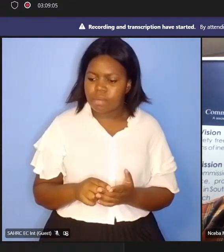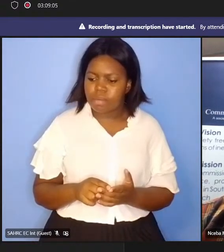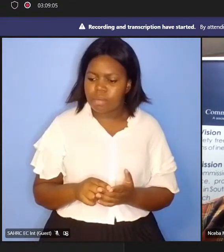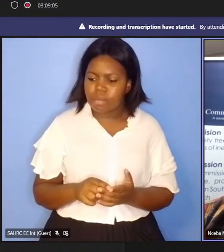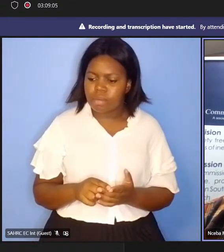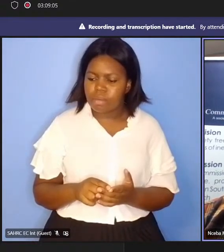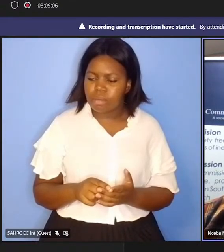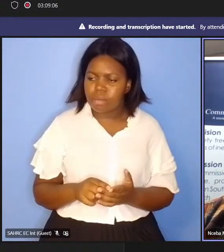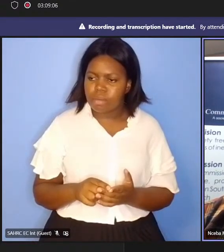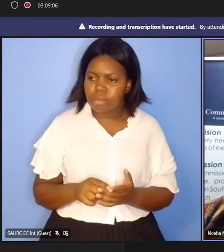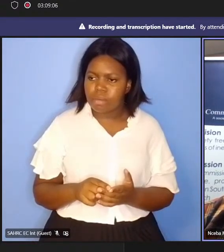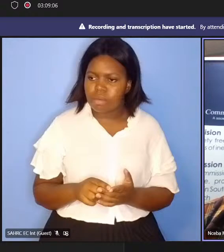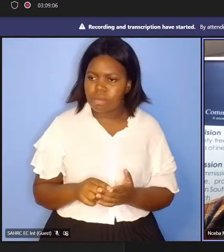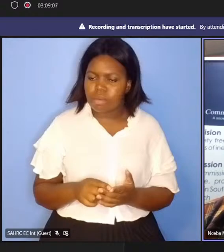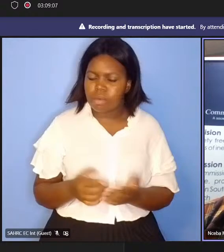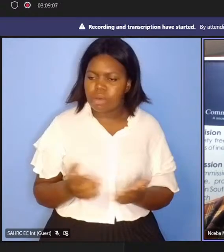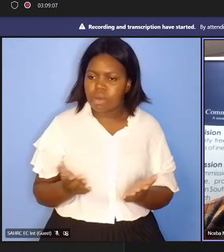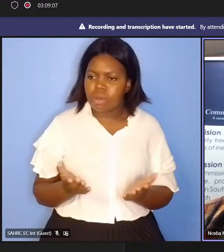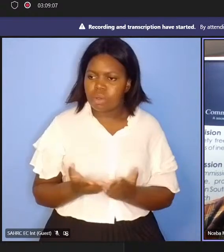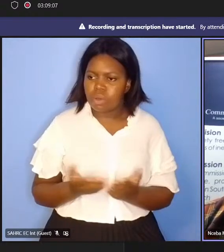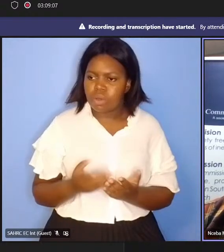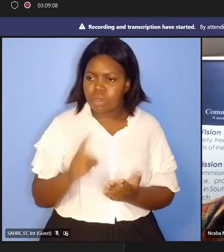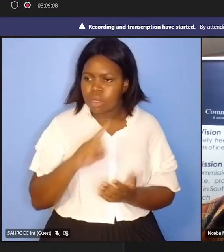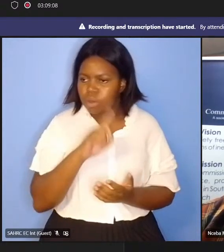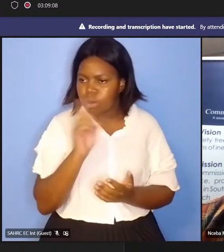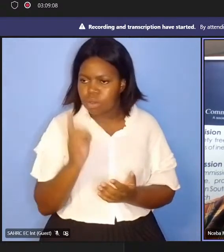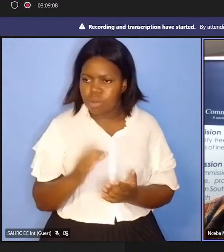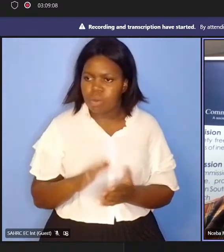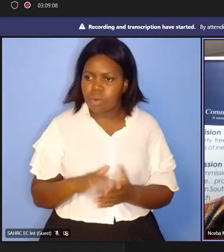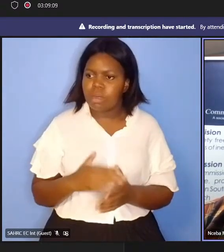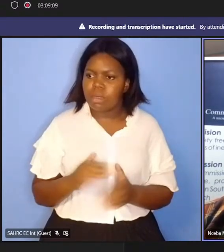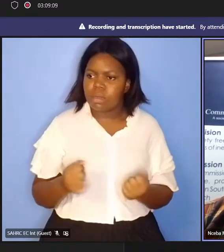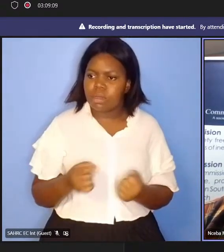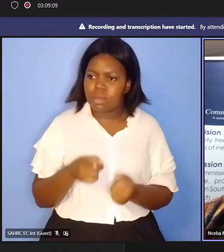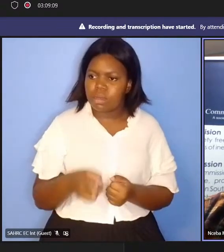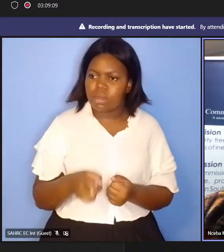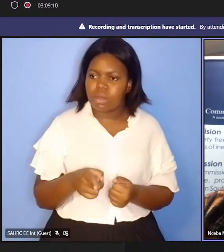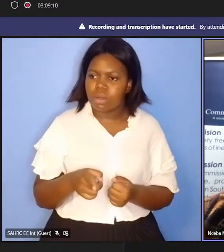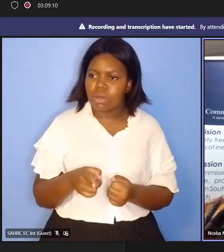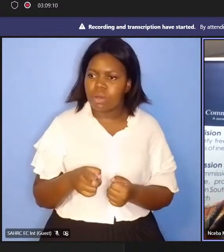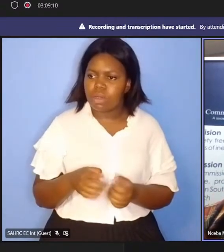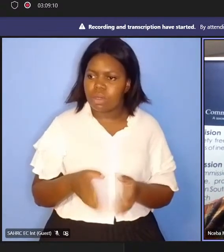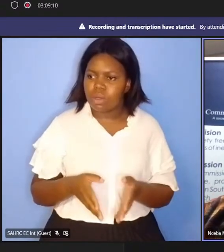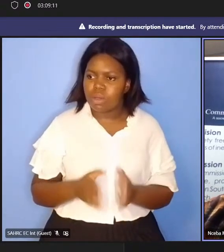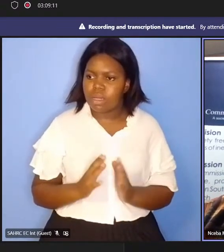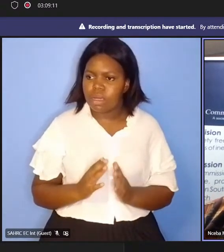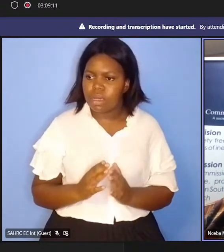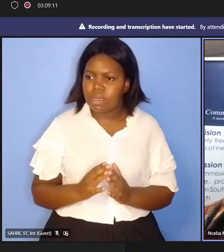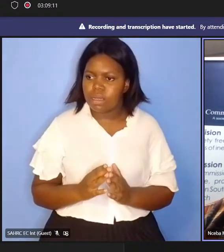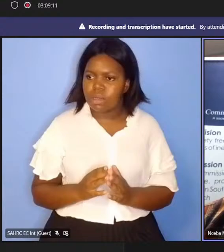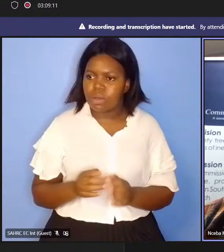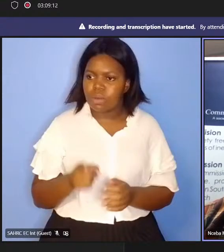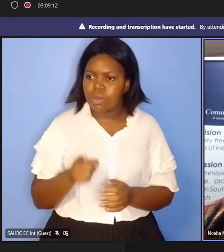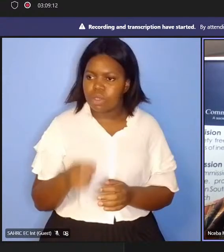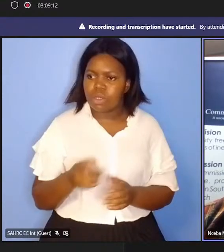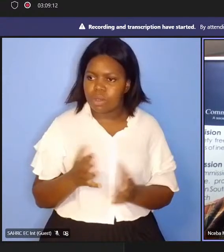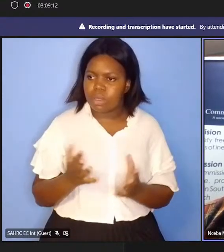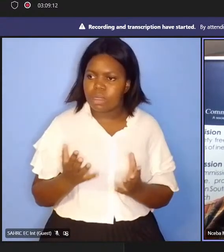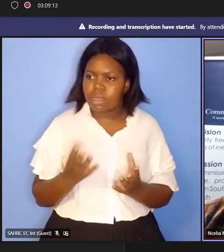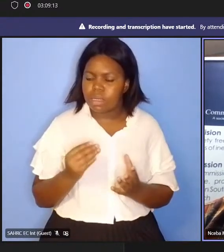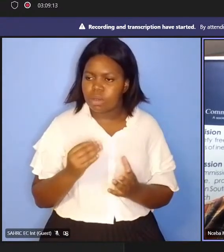to do things that are not in line with the, let's say, with the Constitution of the Republic of South